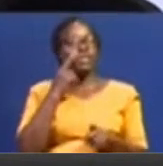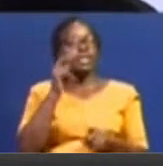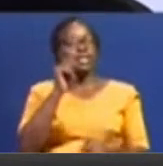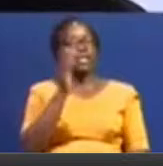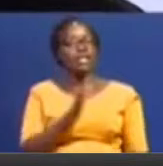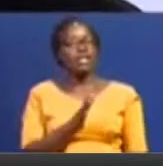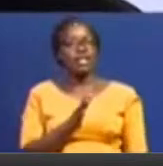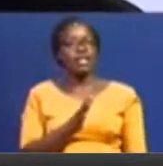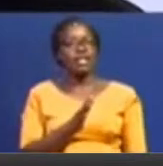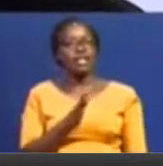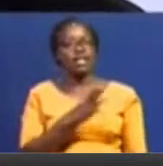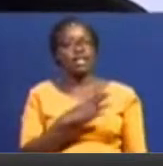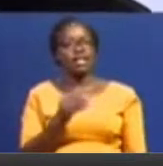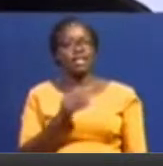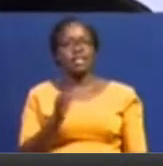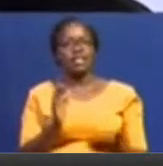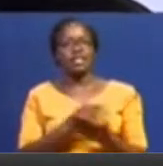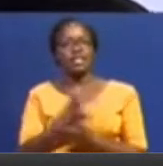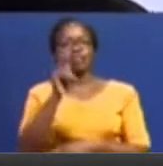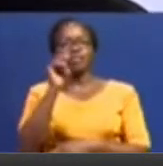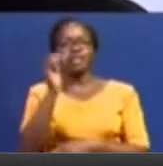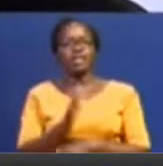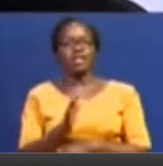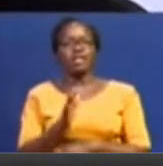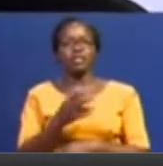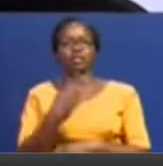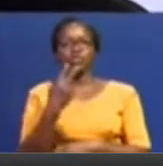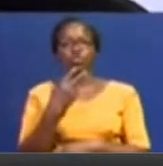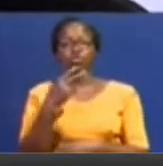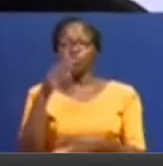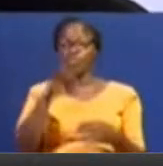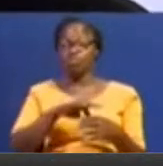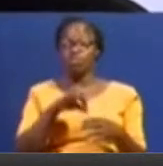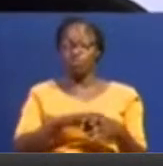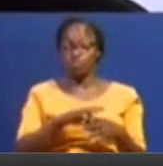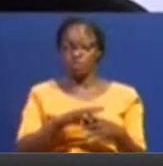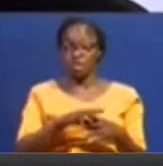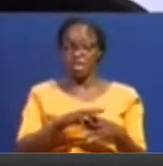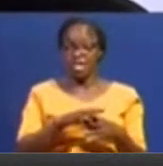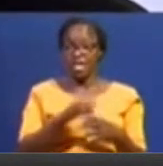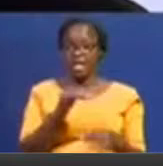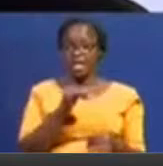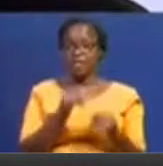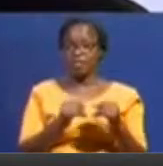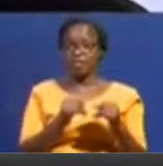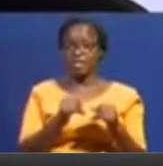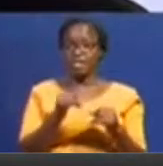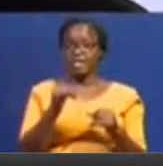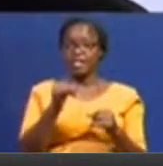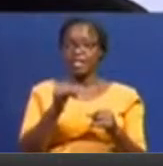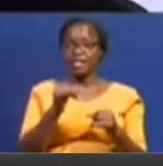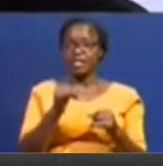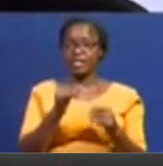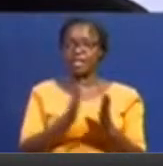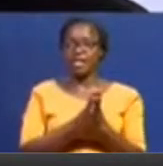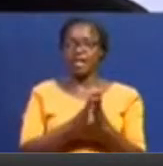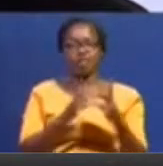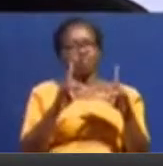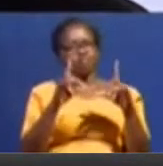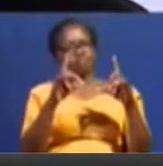Kenyans and some Kenyans who go to vote, and at the end of the vote, they take a